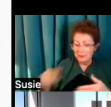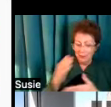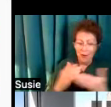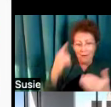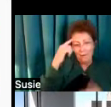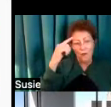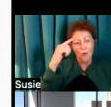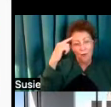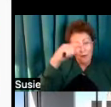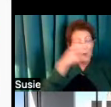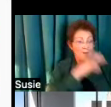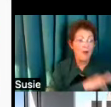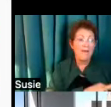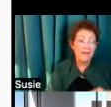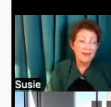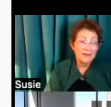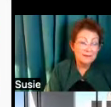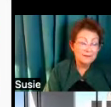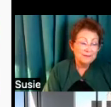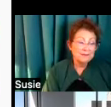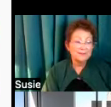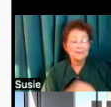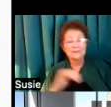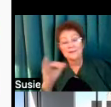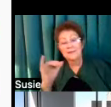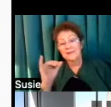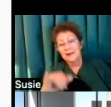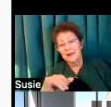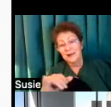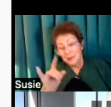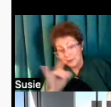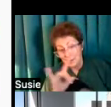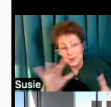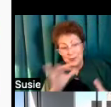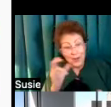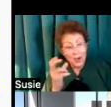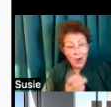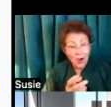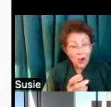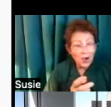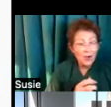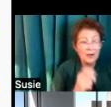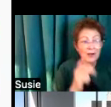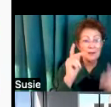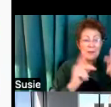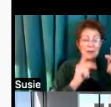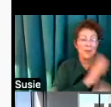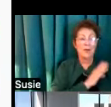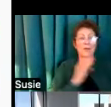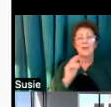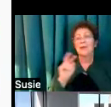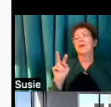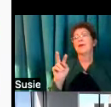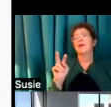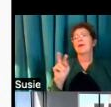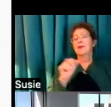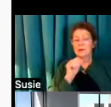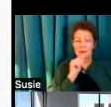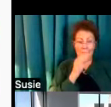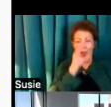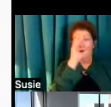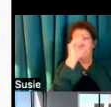for-profit. And then frankly, one that probably would seem like not that hard, but is having disinterested members of the board. Sometimes we will find